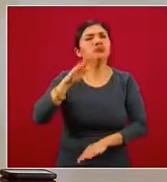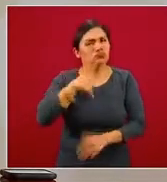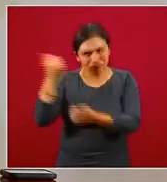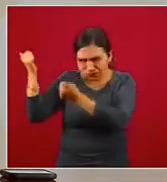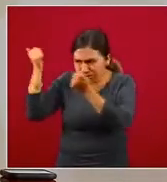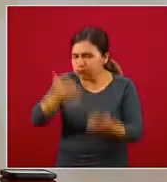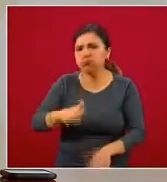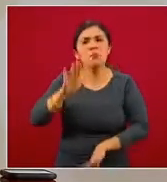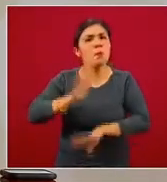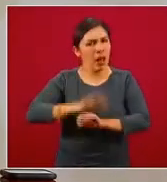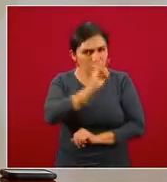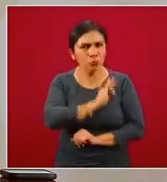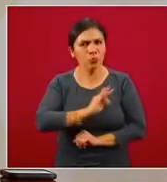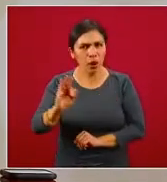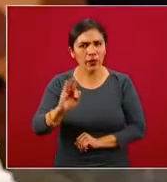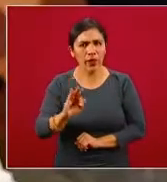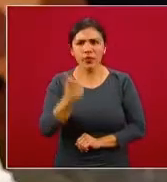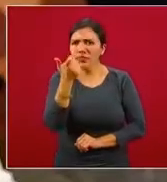already